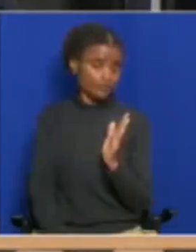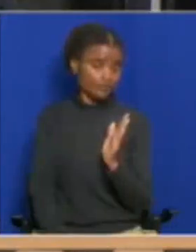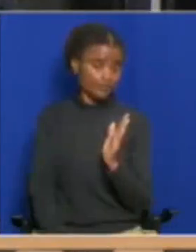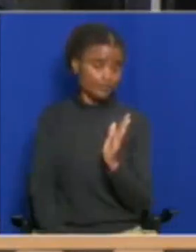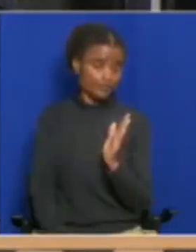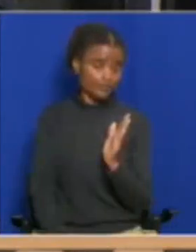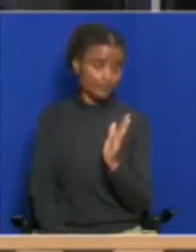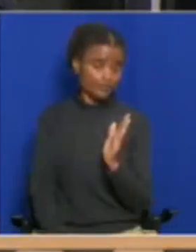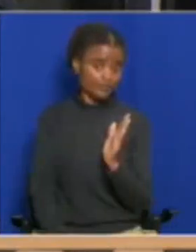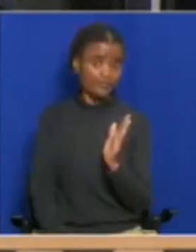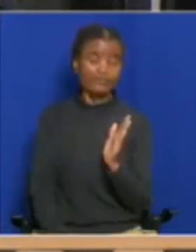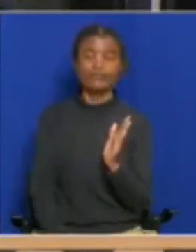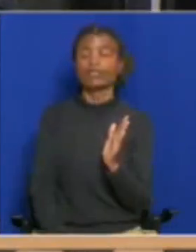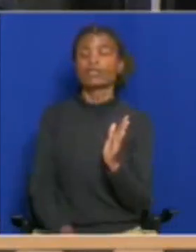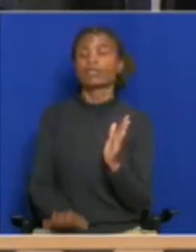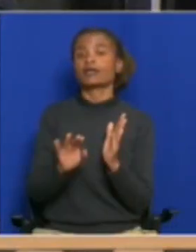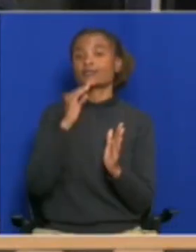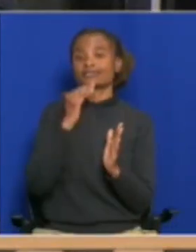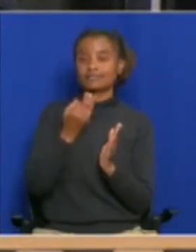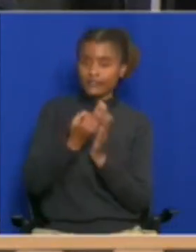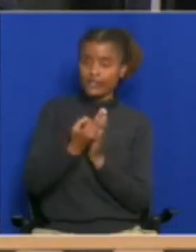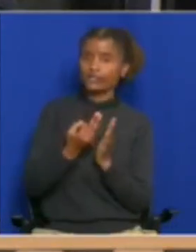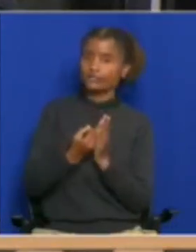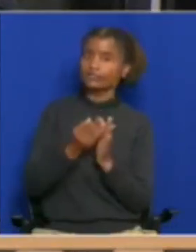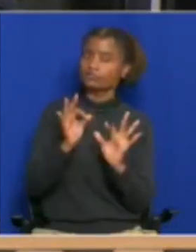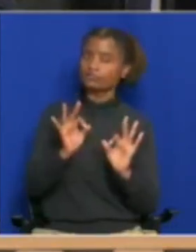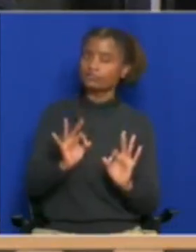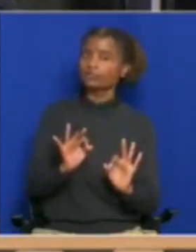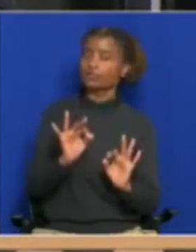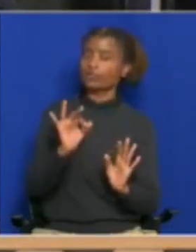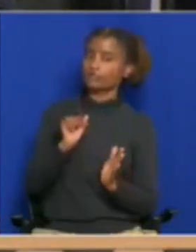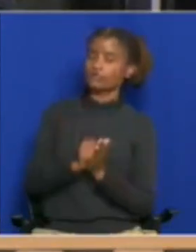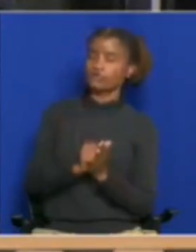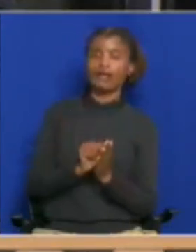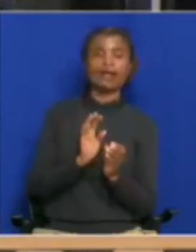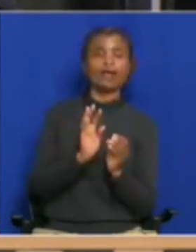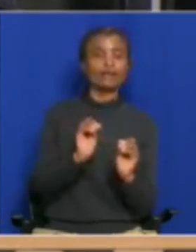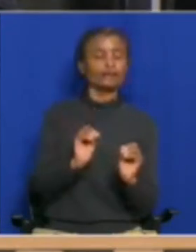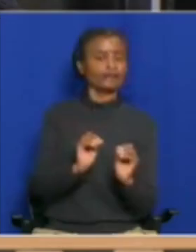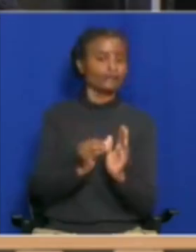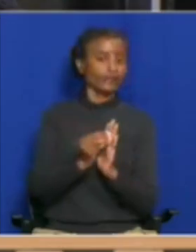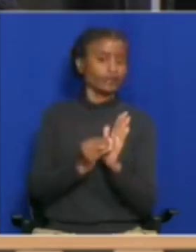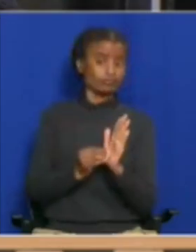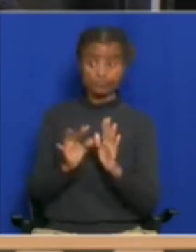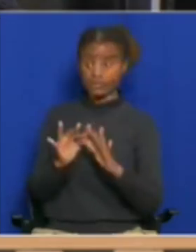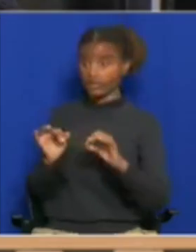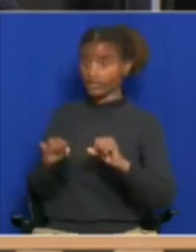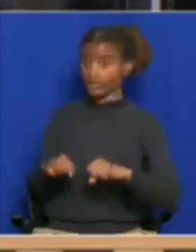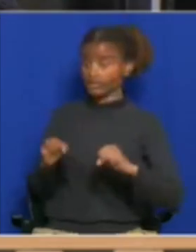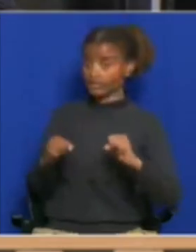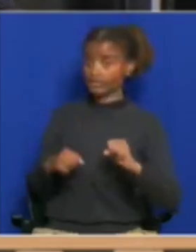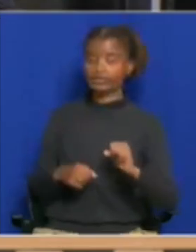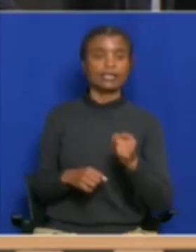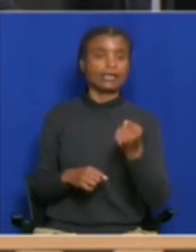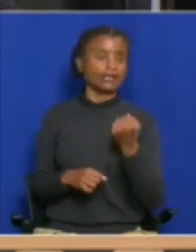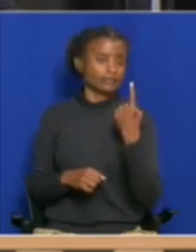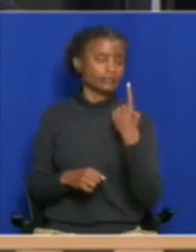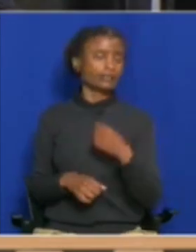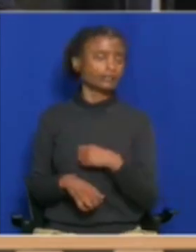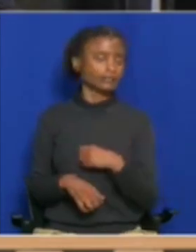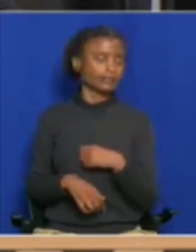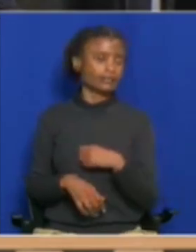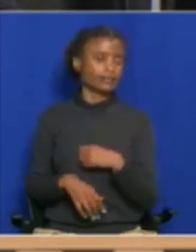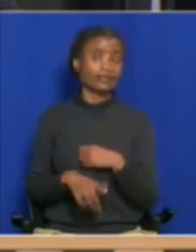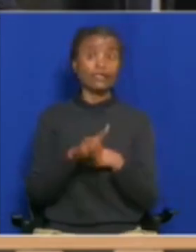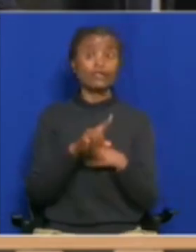Those are factual conclusions. Let me give you, let me give you, you agree, do you agree? I understand. Those are factual conclusions. Do you agree?